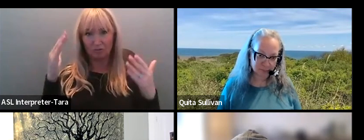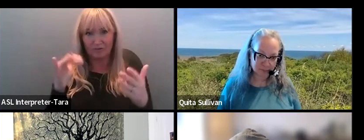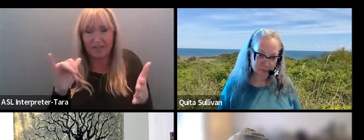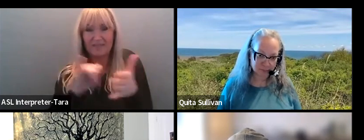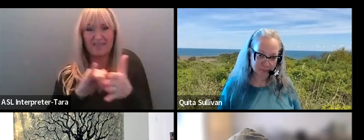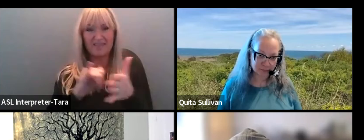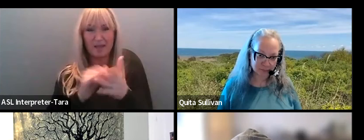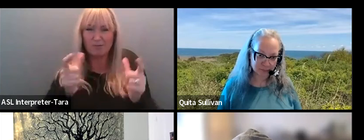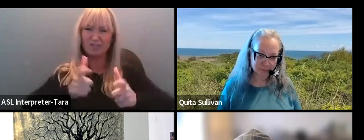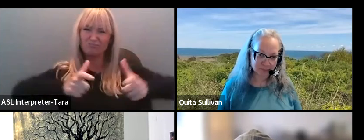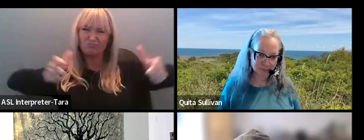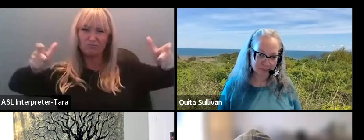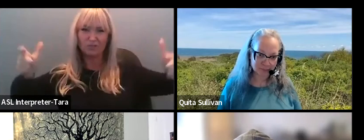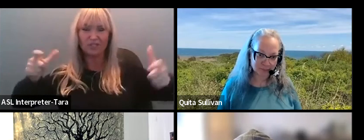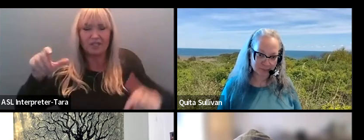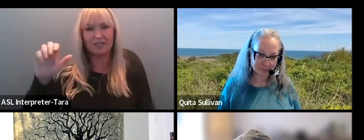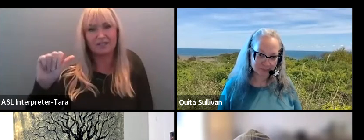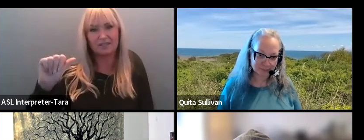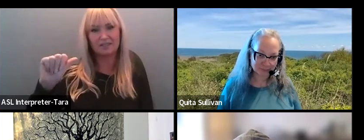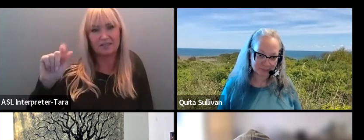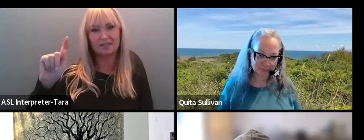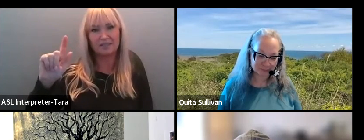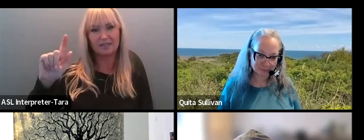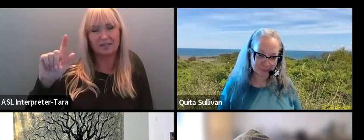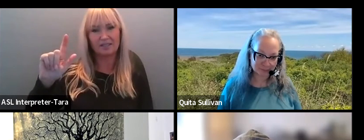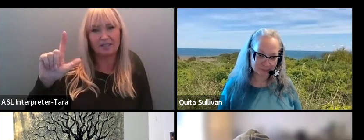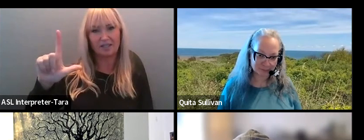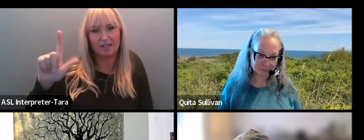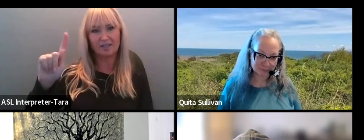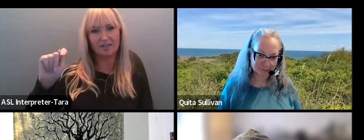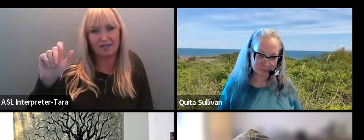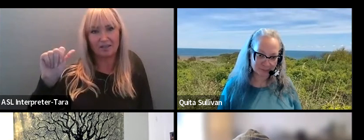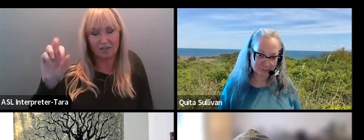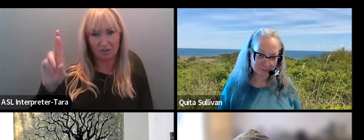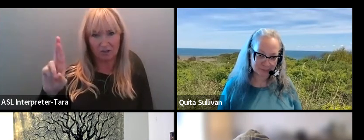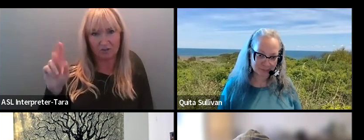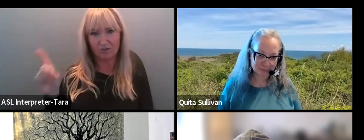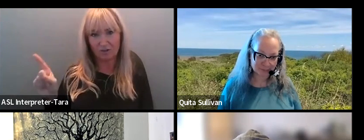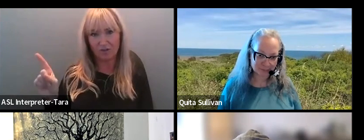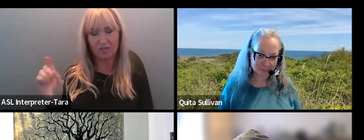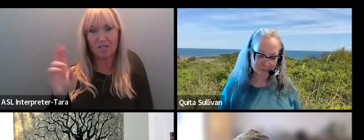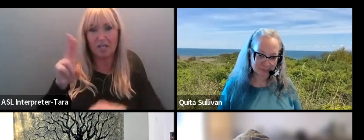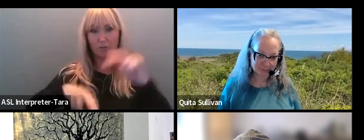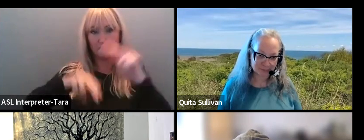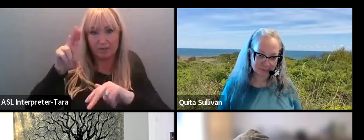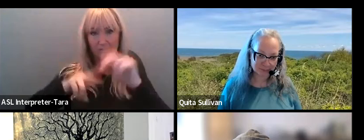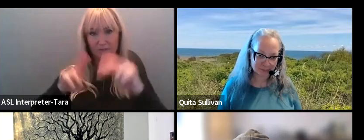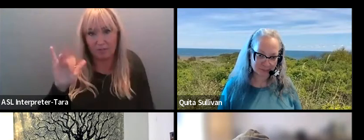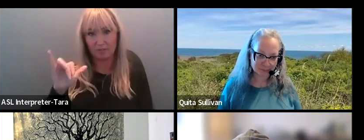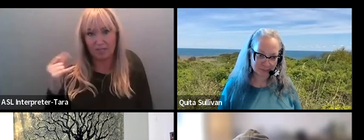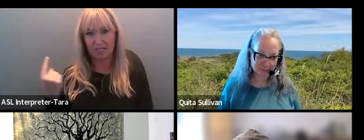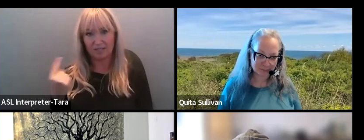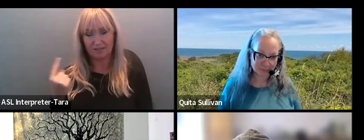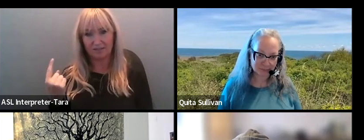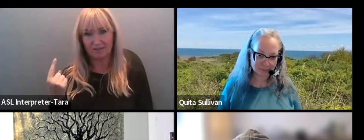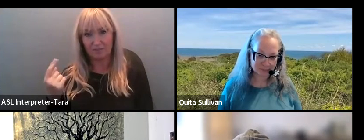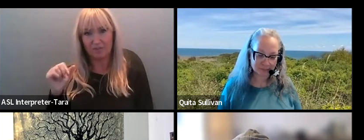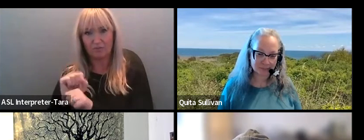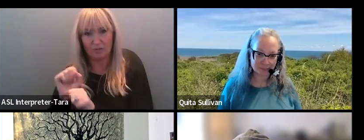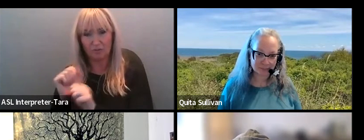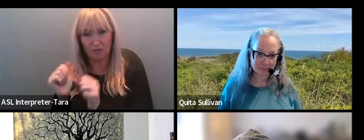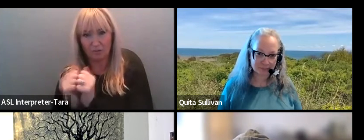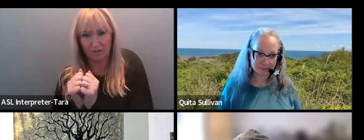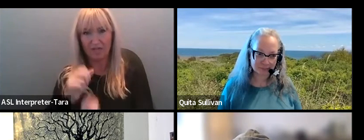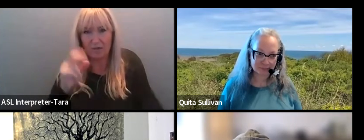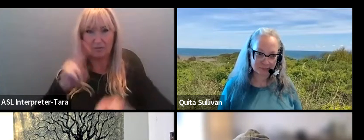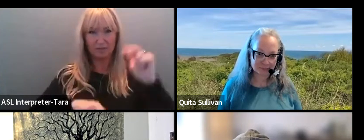altar that was designed by our homie Mercury and then split into four pieces. So there was a large central piece, and